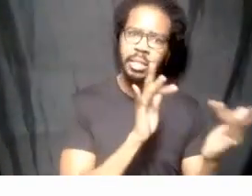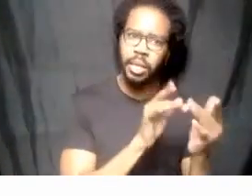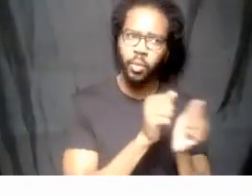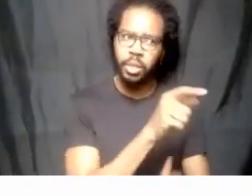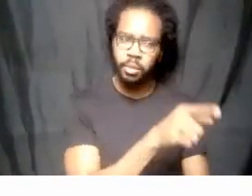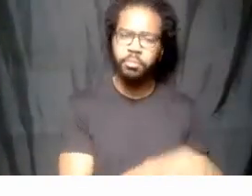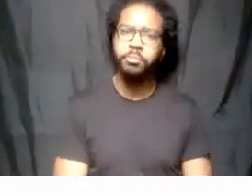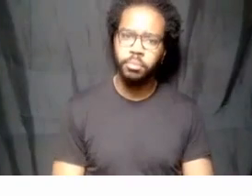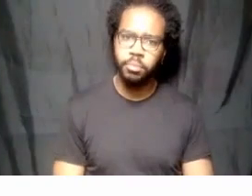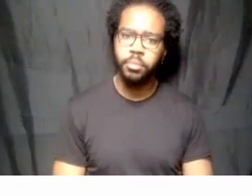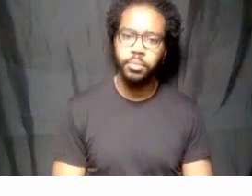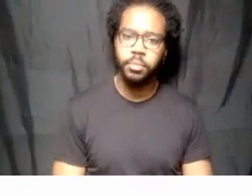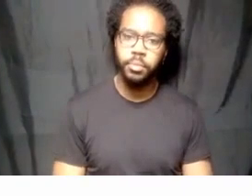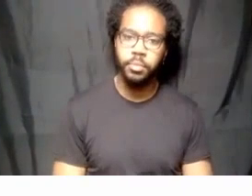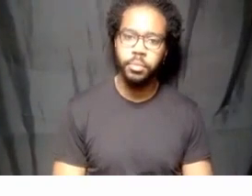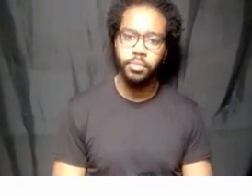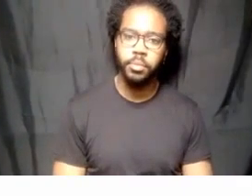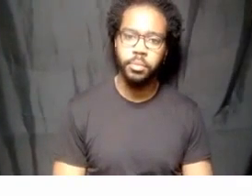And